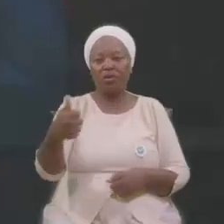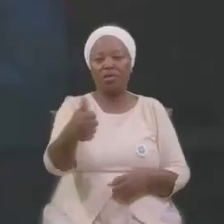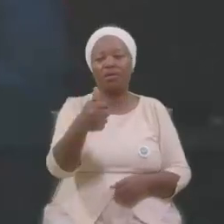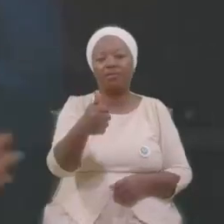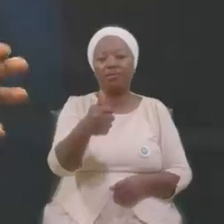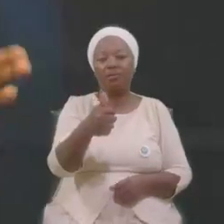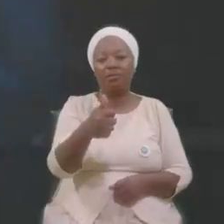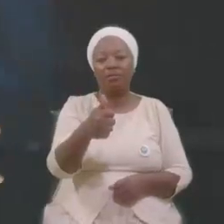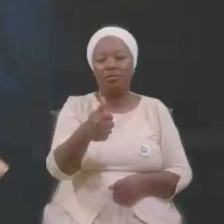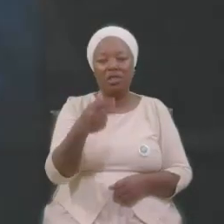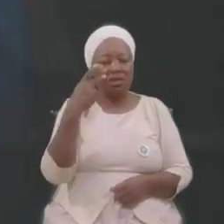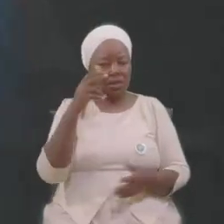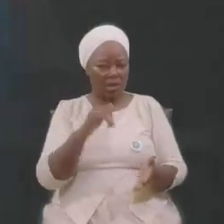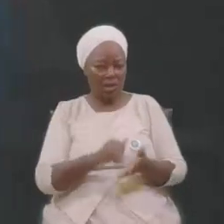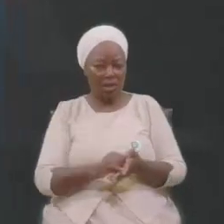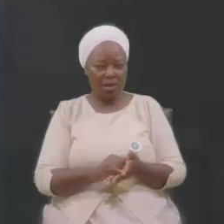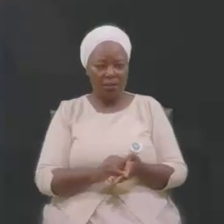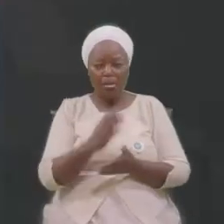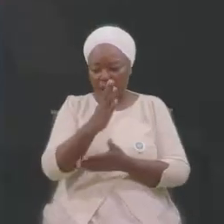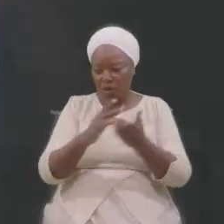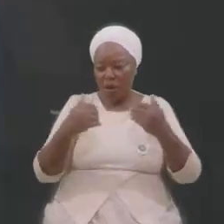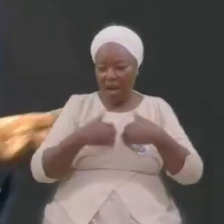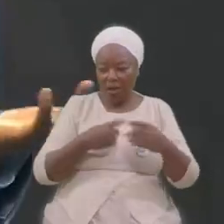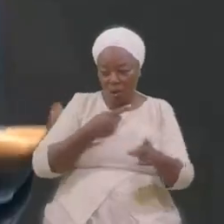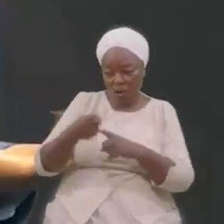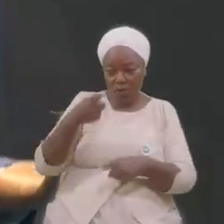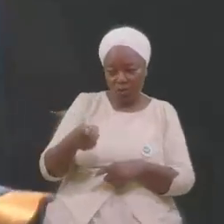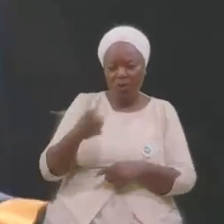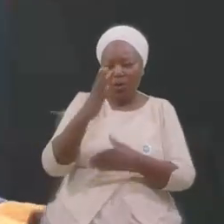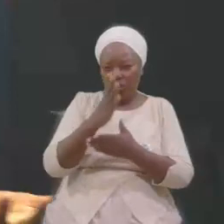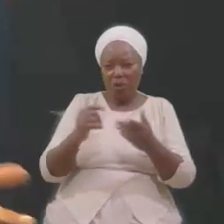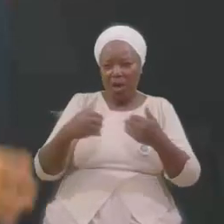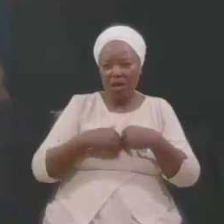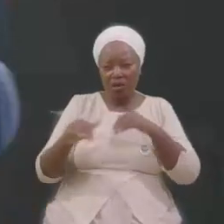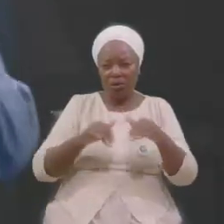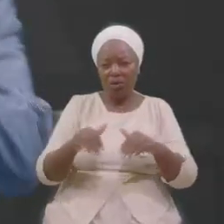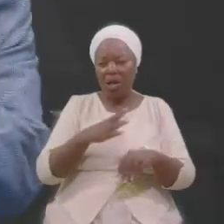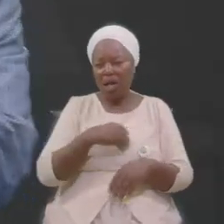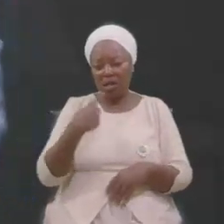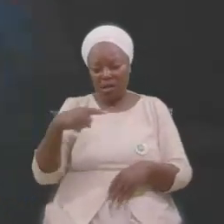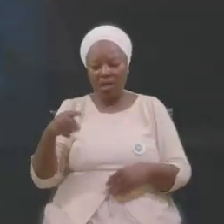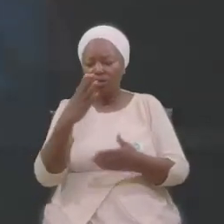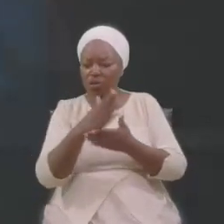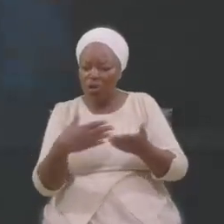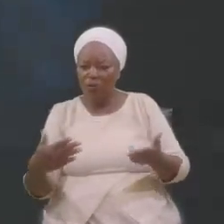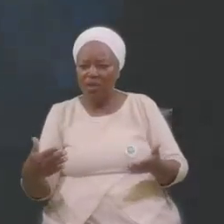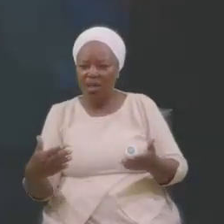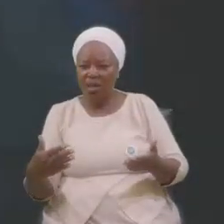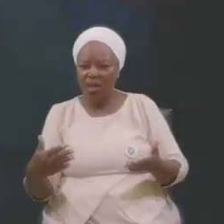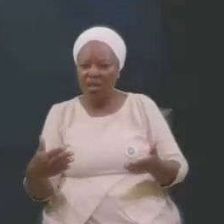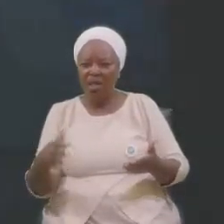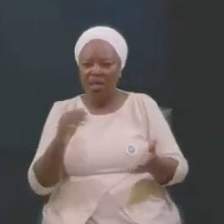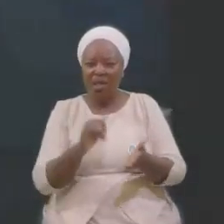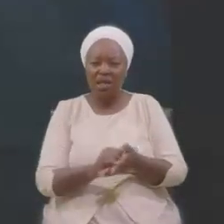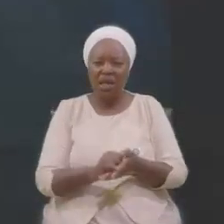Look at that. Somebody has hurt you. Somebody has done, has said something that